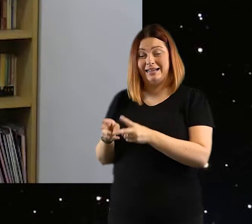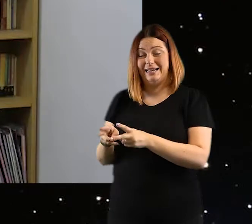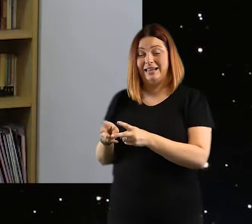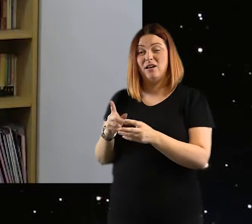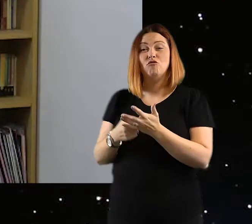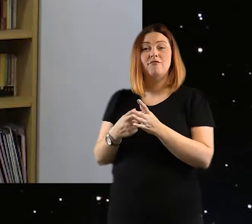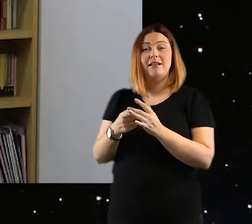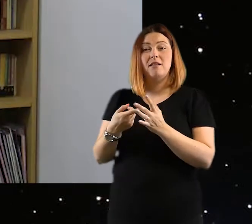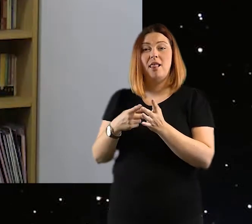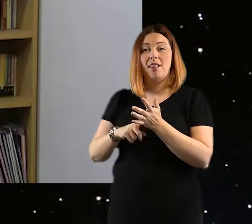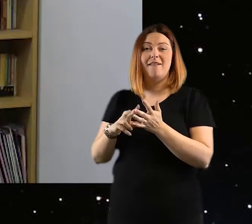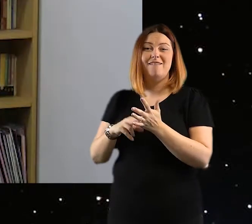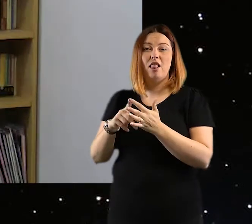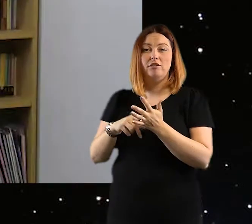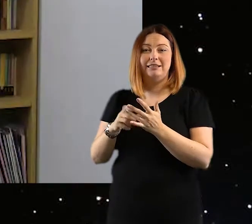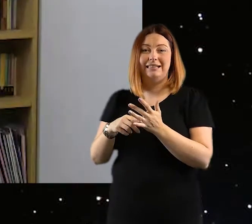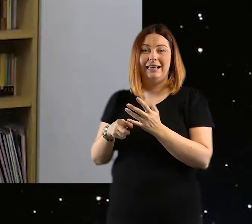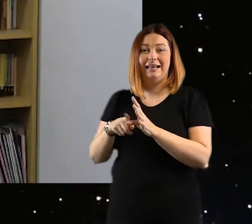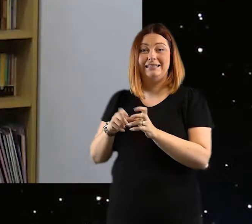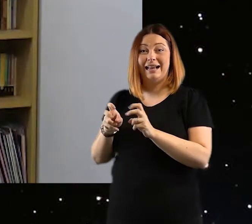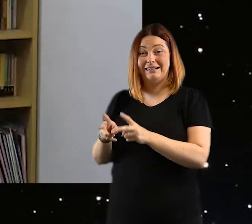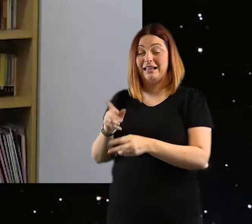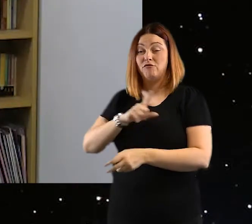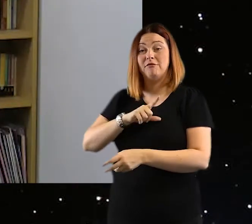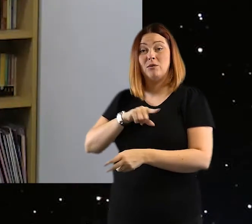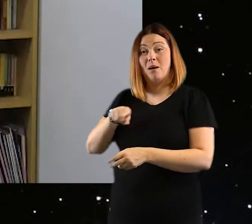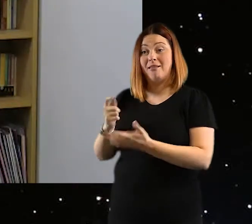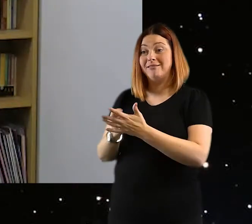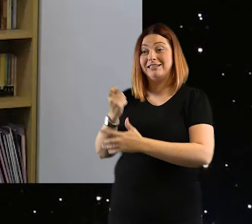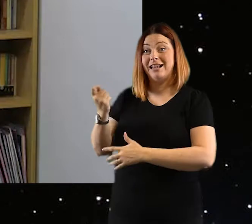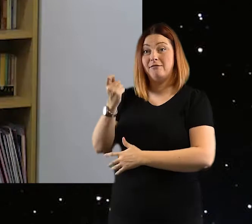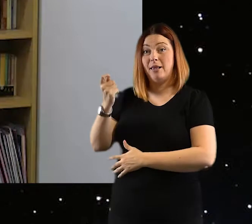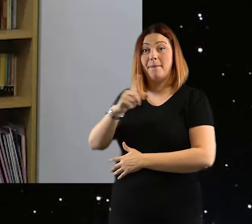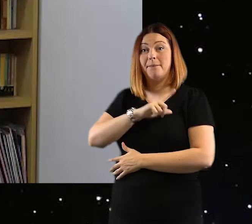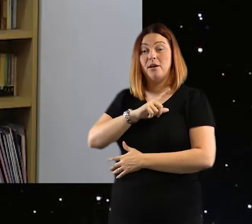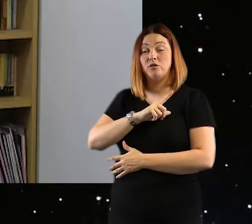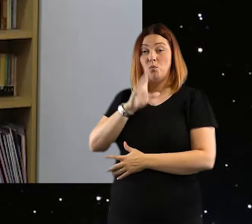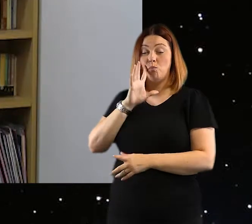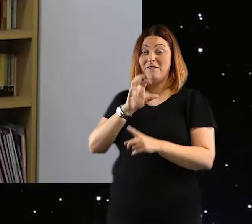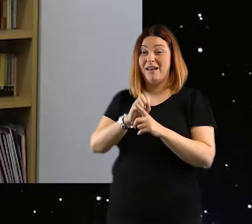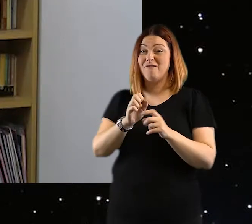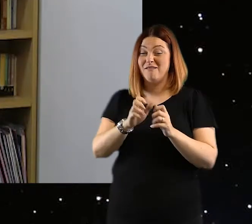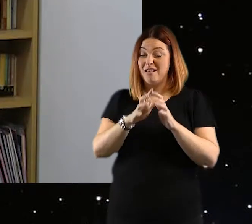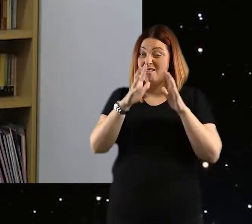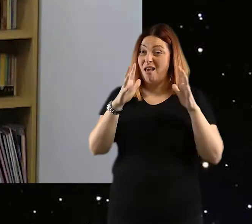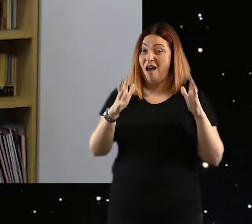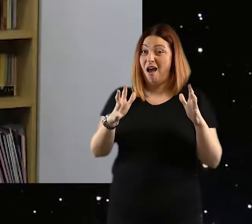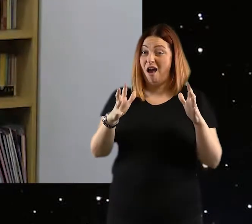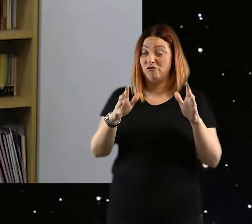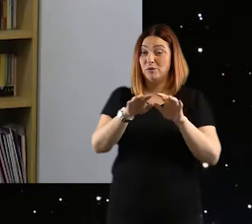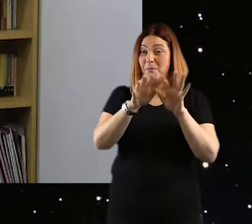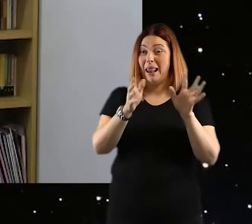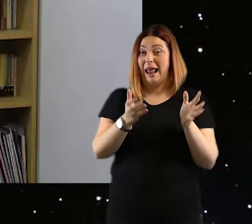The radial velocity technique, the reason that was so successful is we discovered very, very large planets very close in, sort of Jupiter-sized